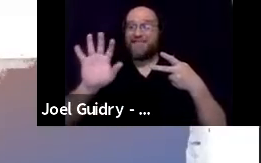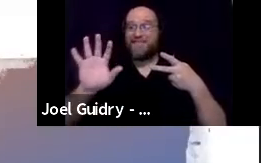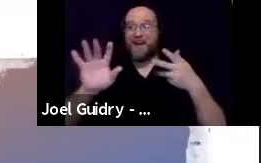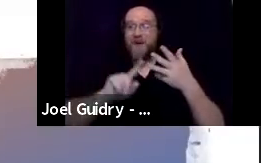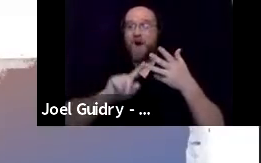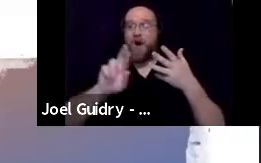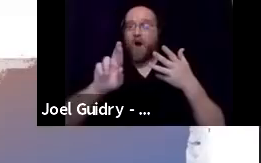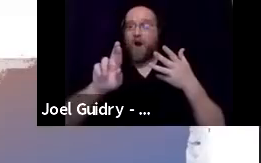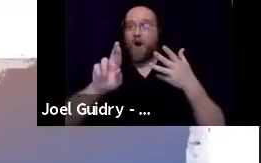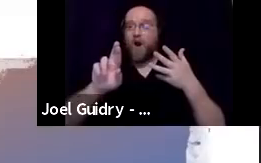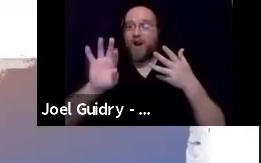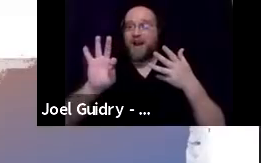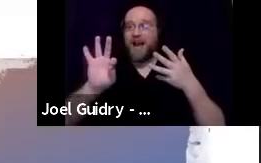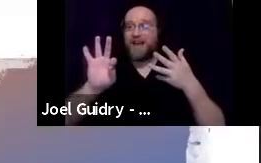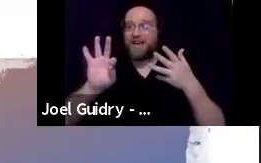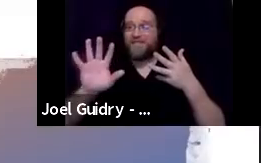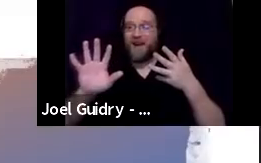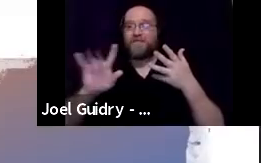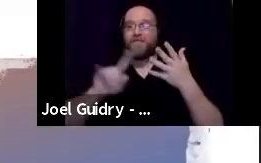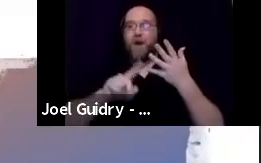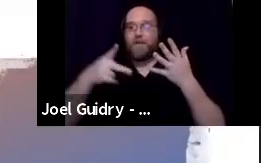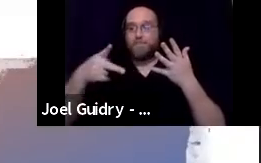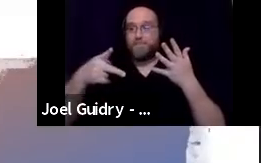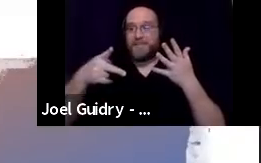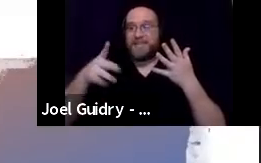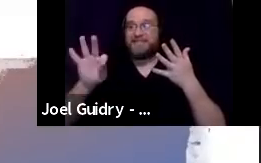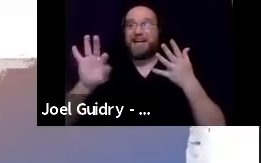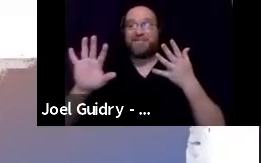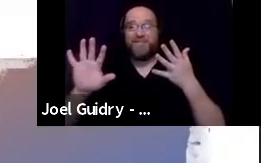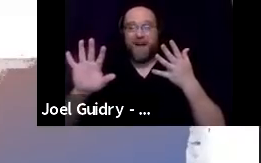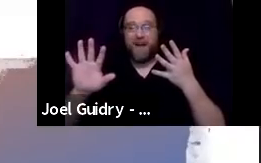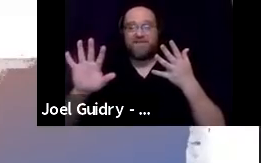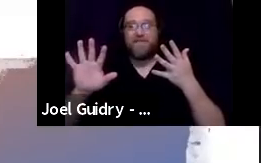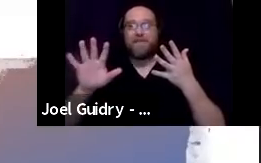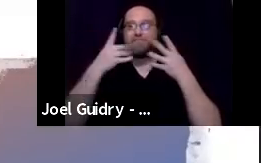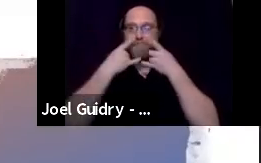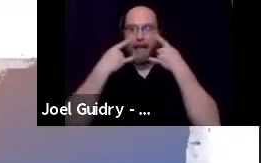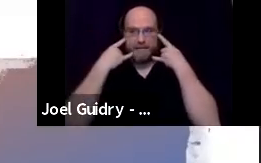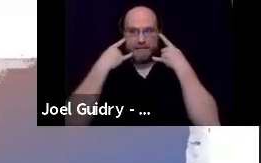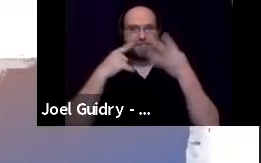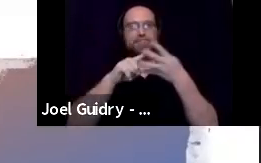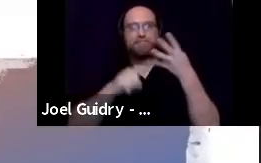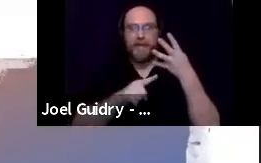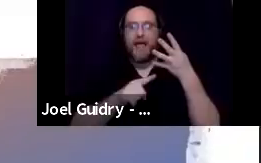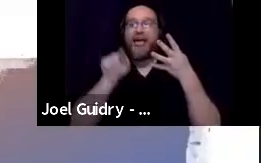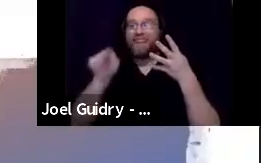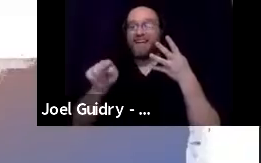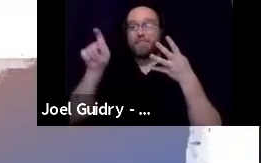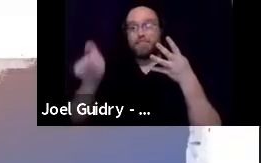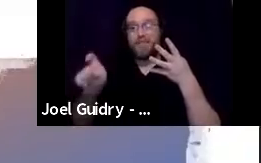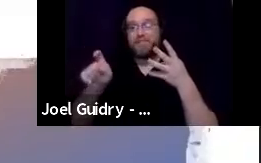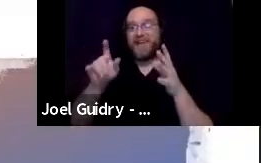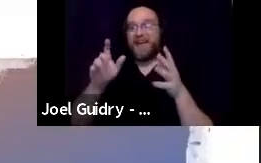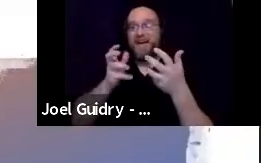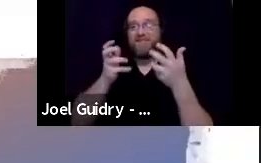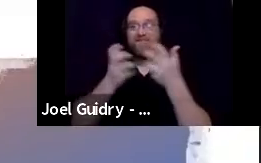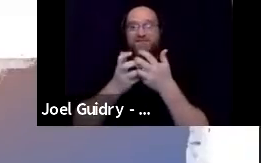P95 masks. Keeping in mind, these must be fit tested, and that includes